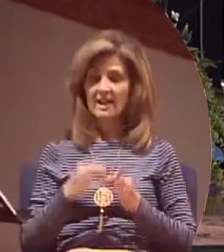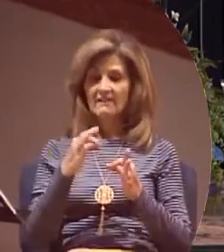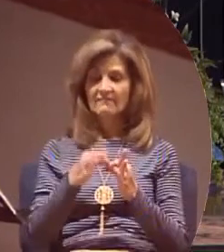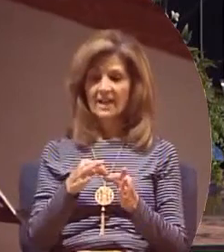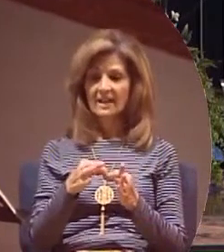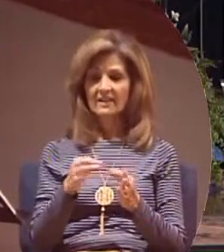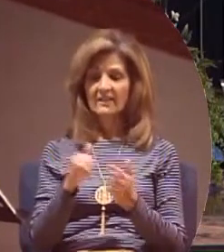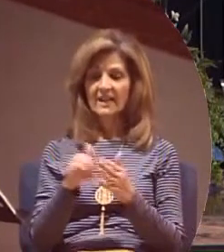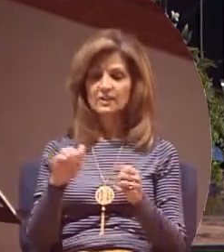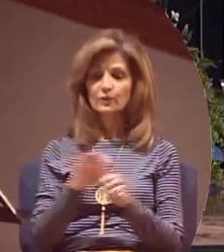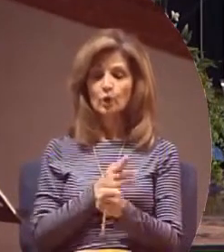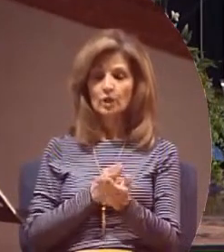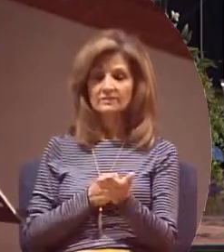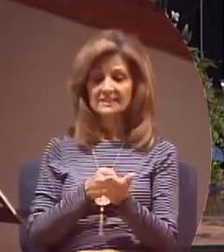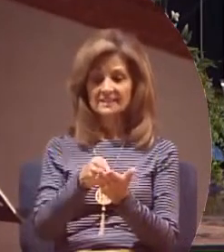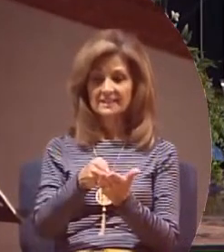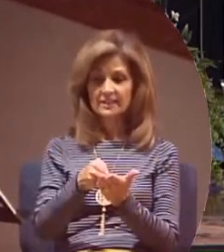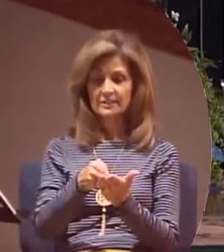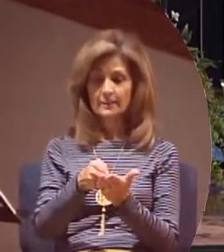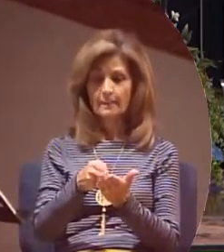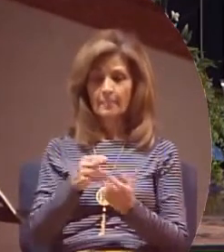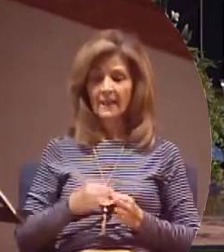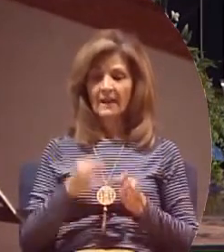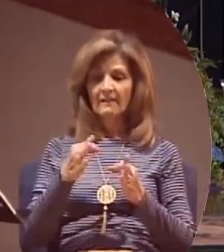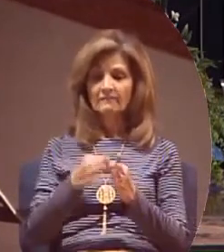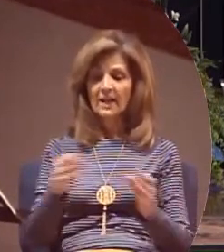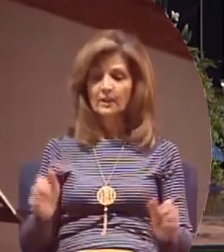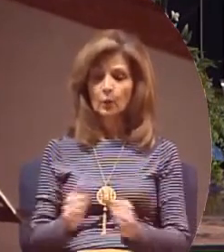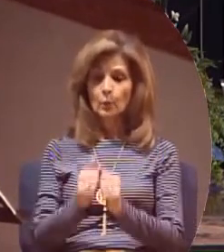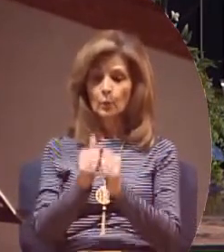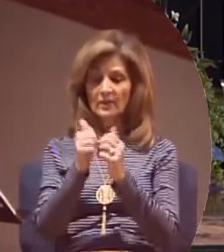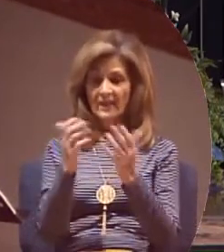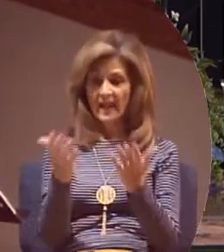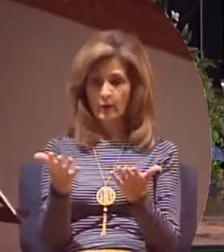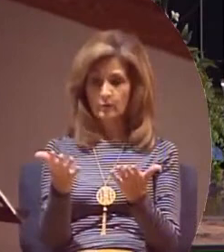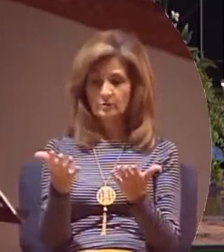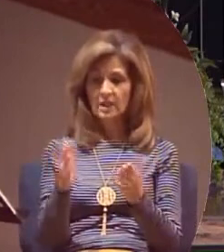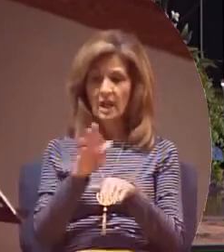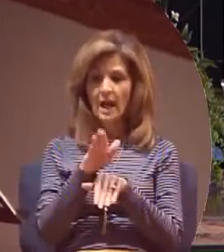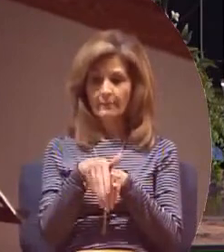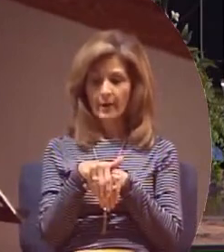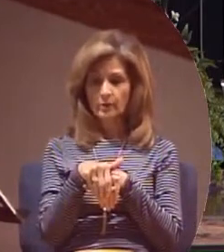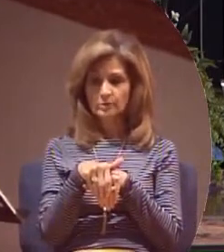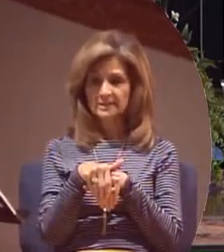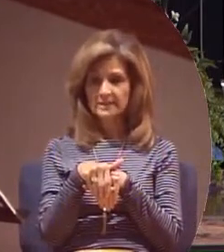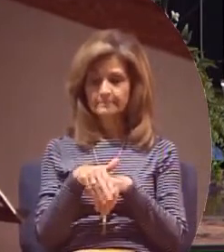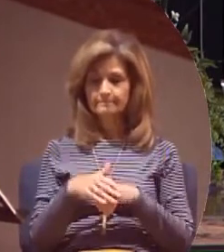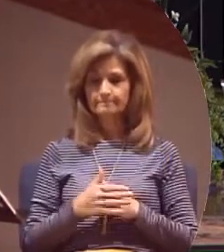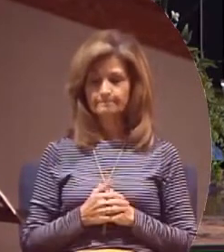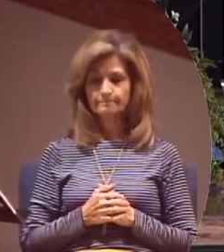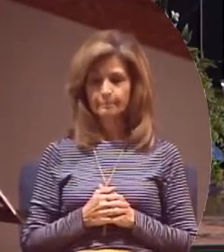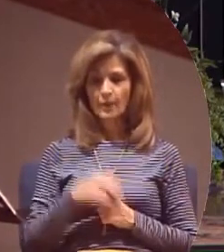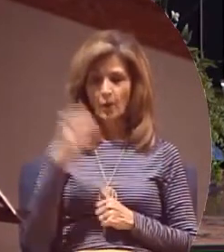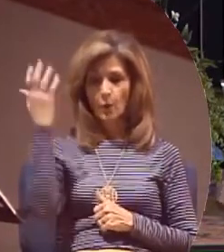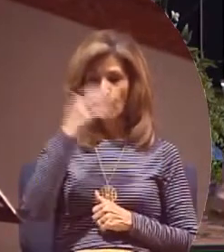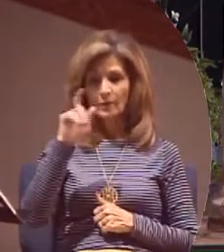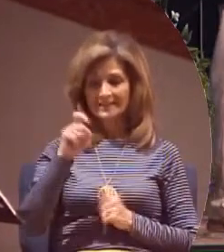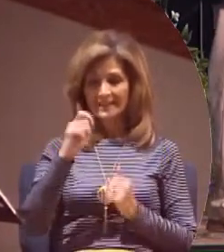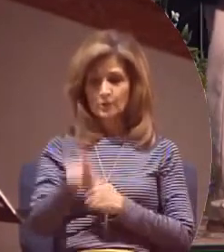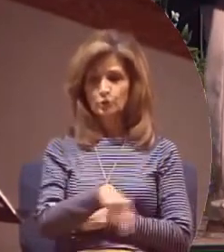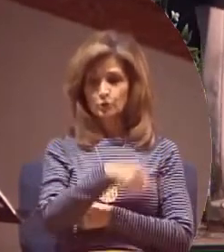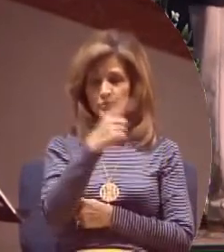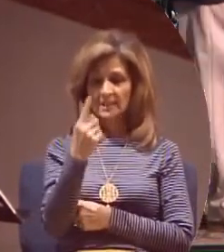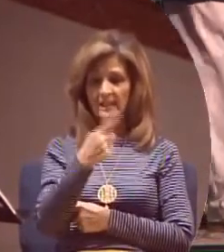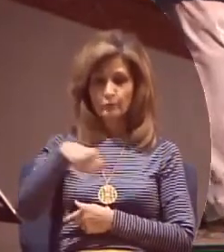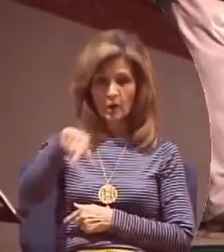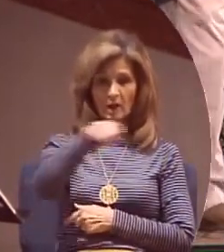that is full of sincerity. A faith that is without hypocrisy. Oh, the need in these days is